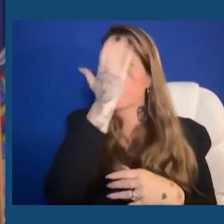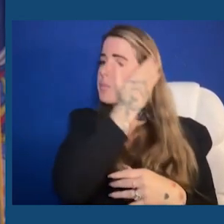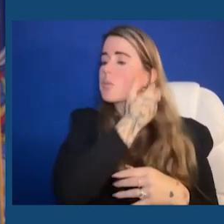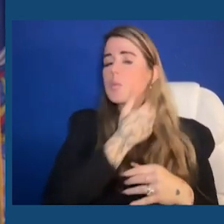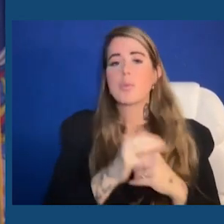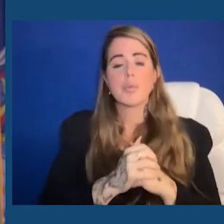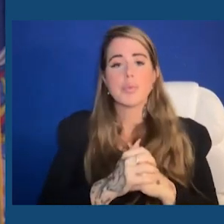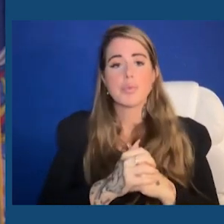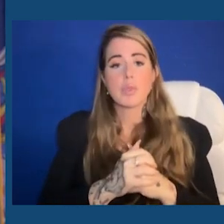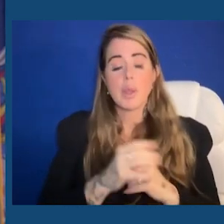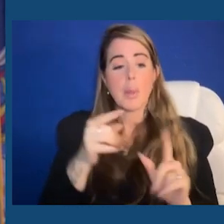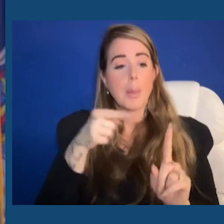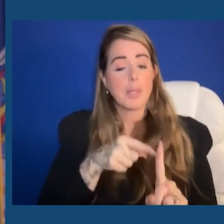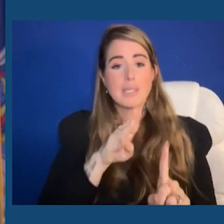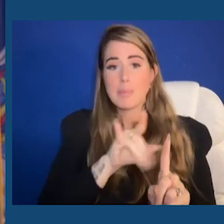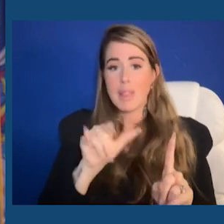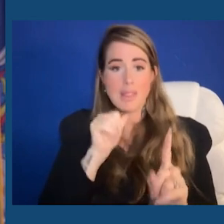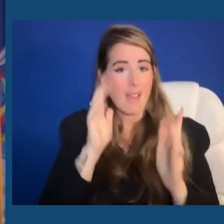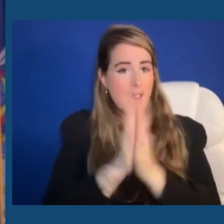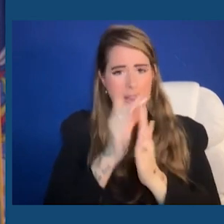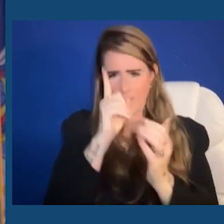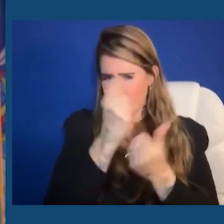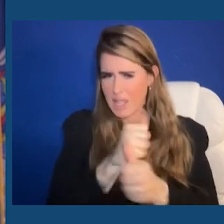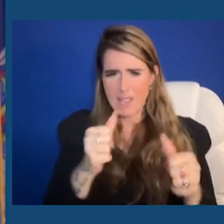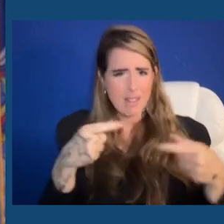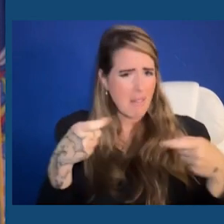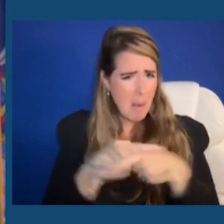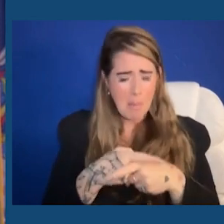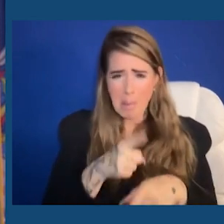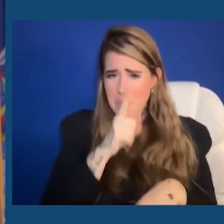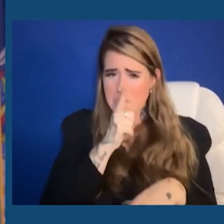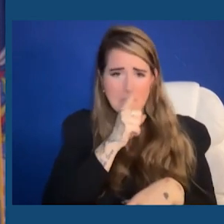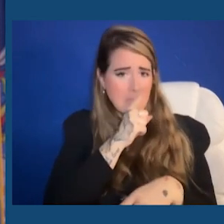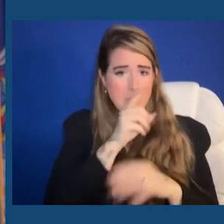The bill was not asking for anything complicated, anything impossible.